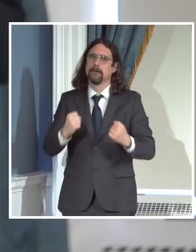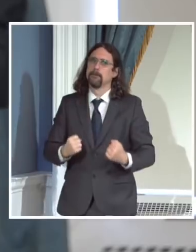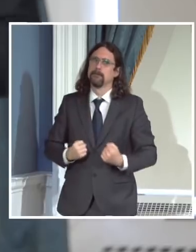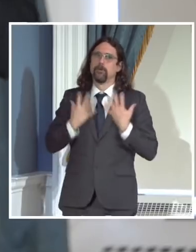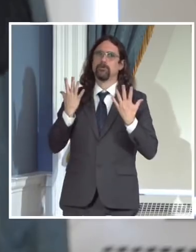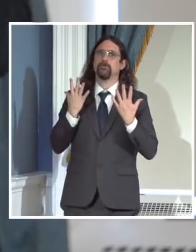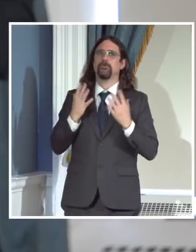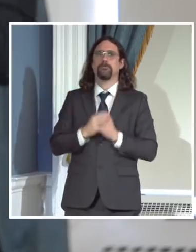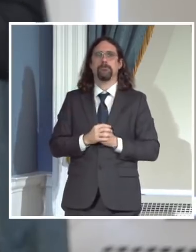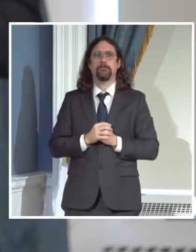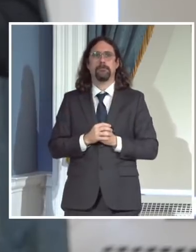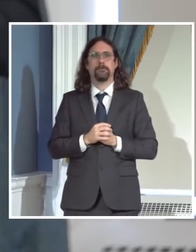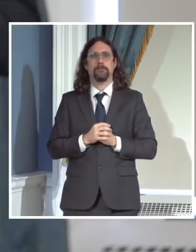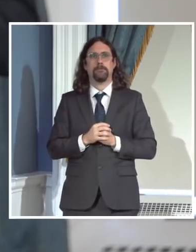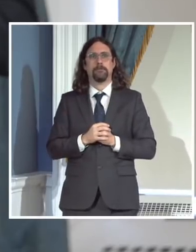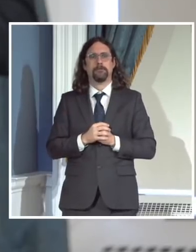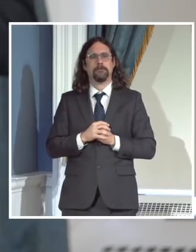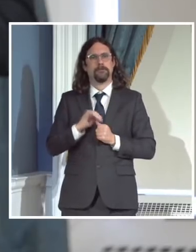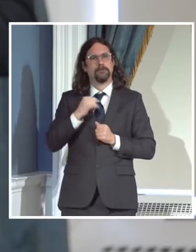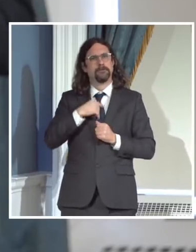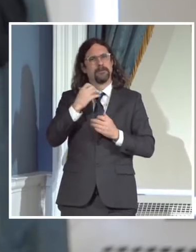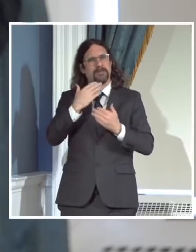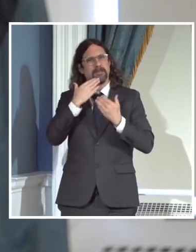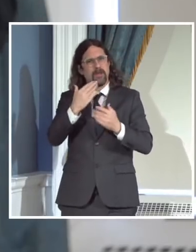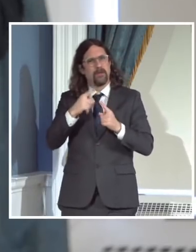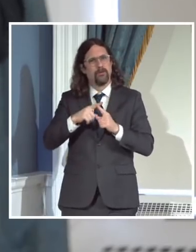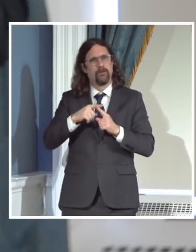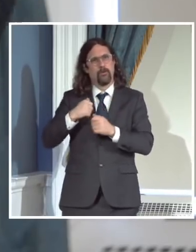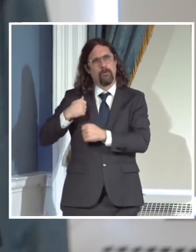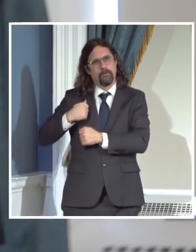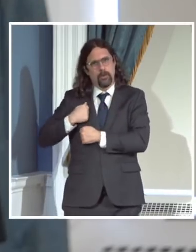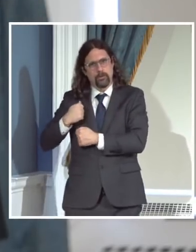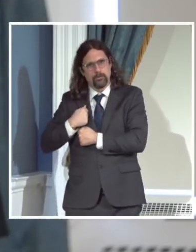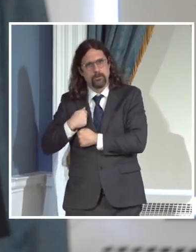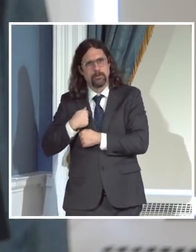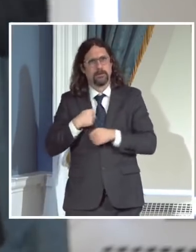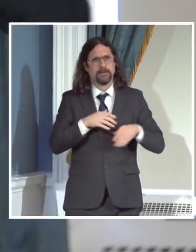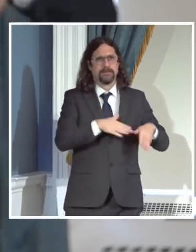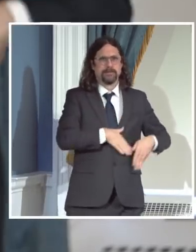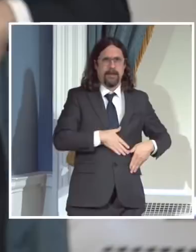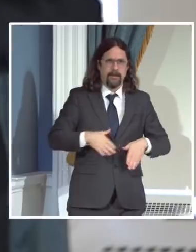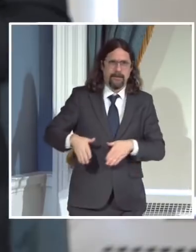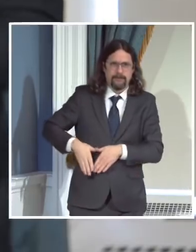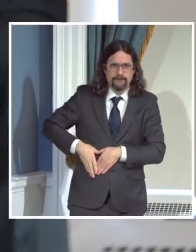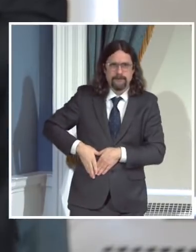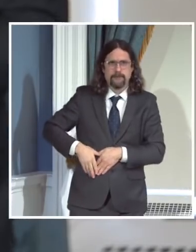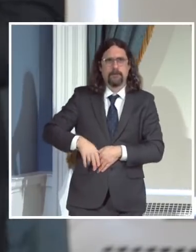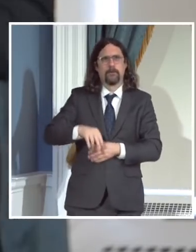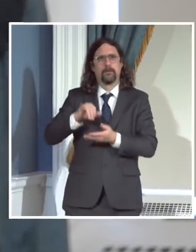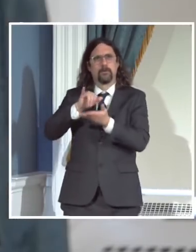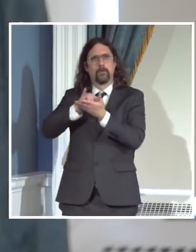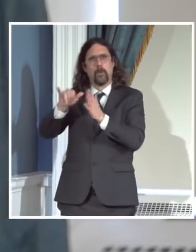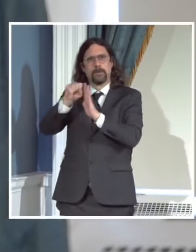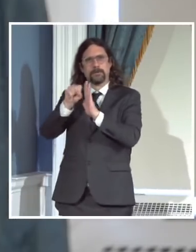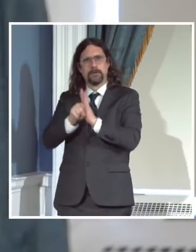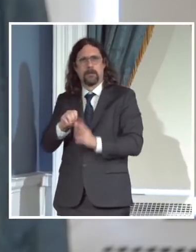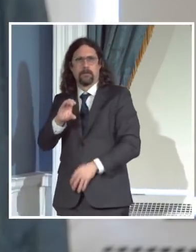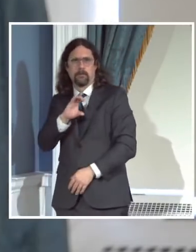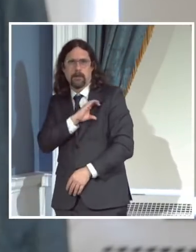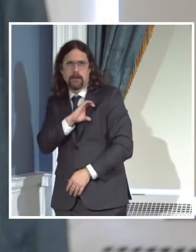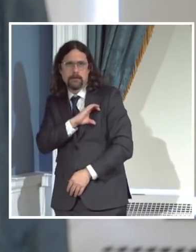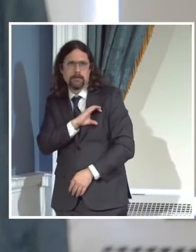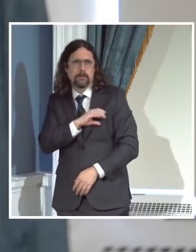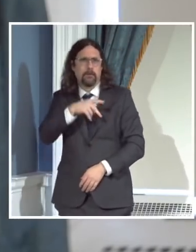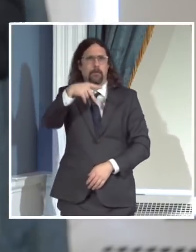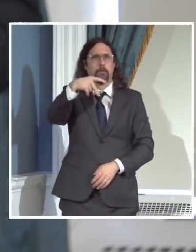Thank you to the Navy, the state police, the Port Authority police. These people truly are an inspiration, and I'm thankful for them. And